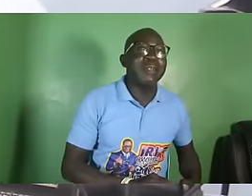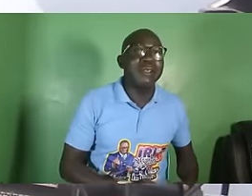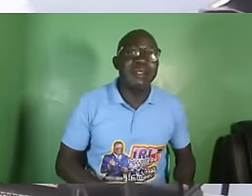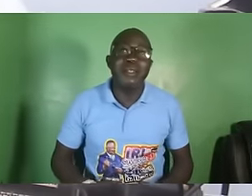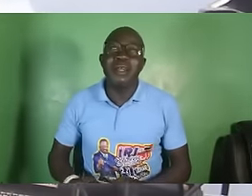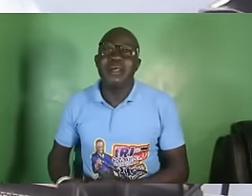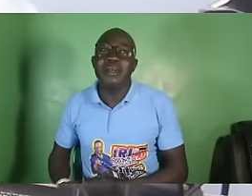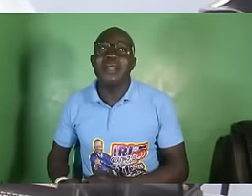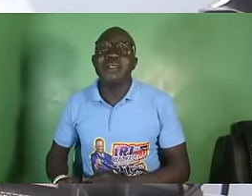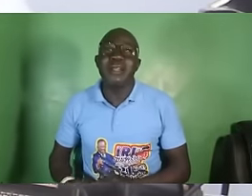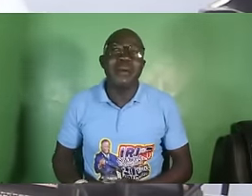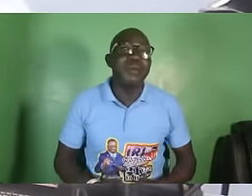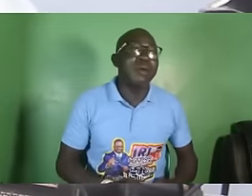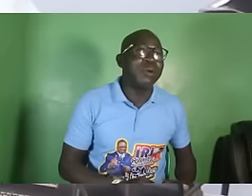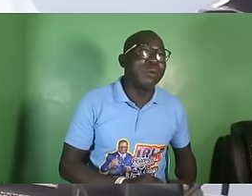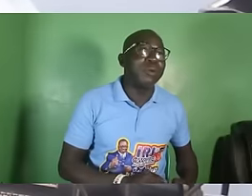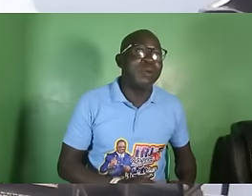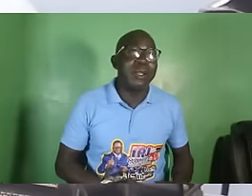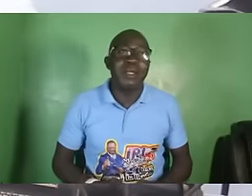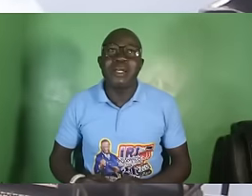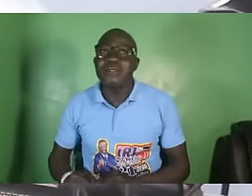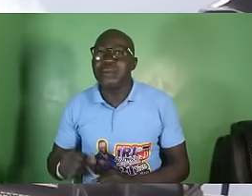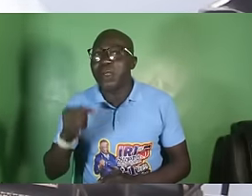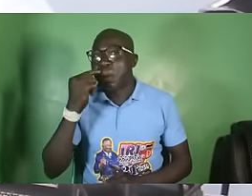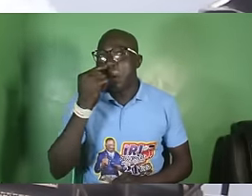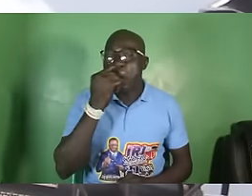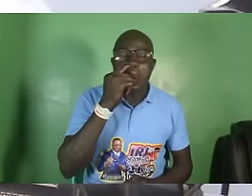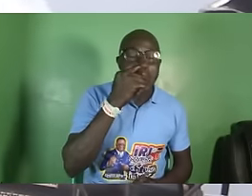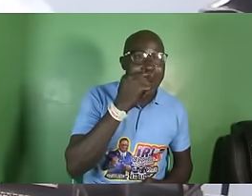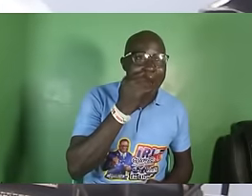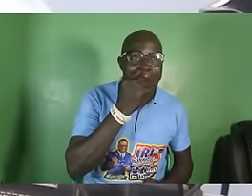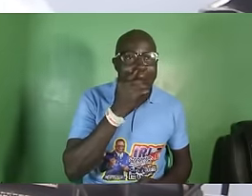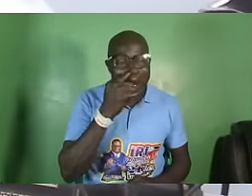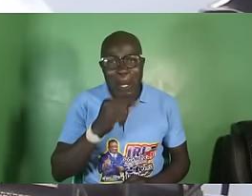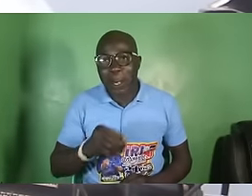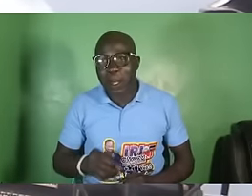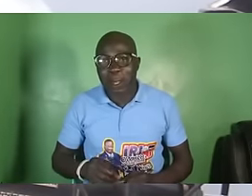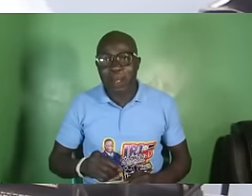emi kan se lore ki amo mo de ya sope o